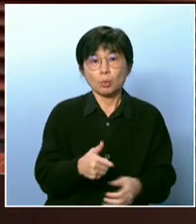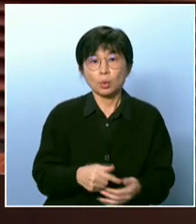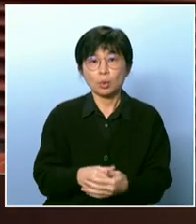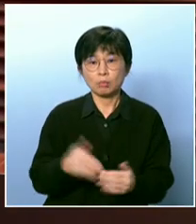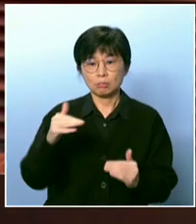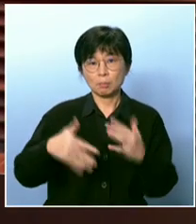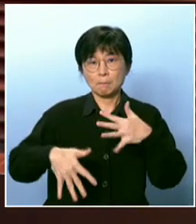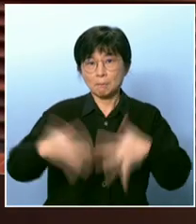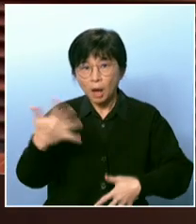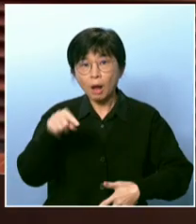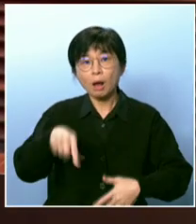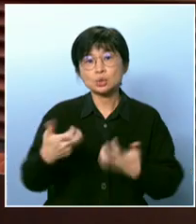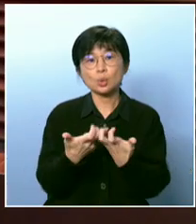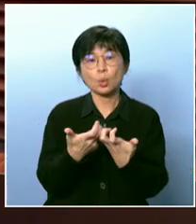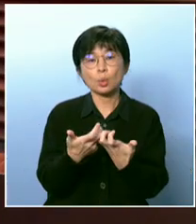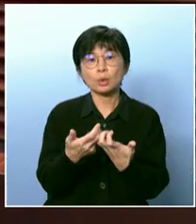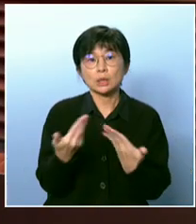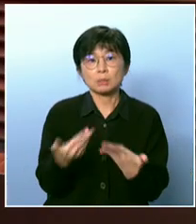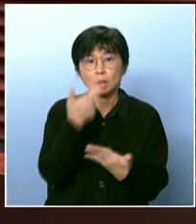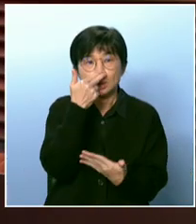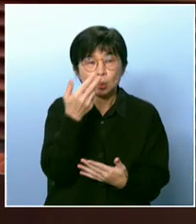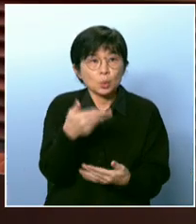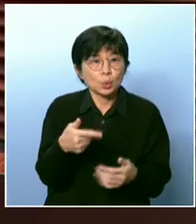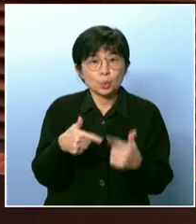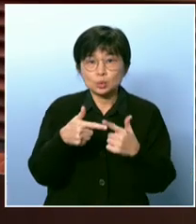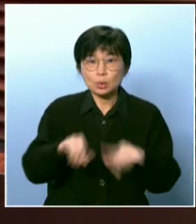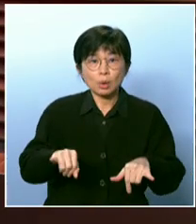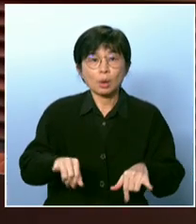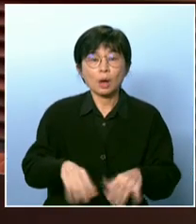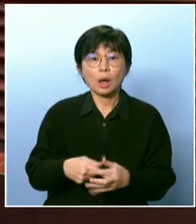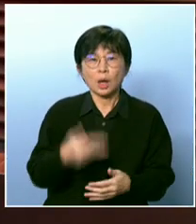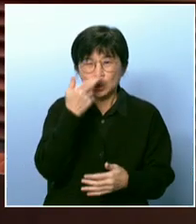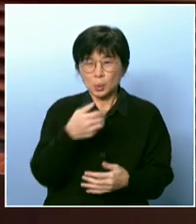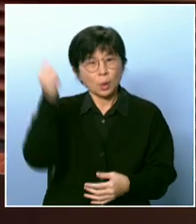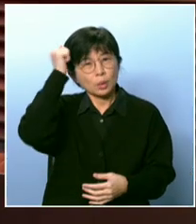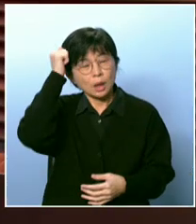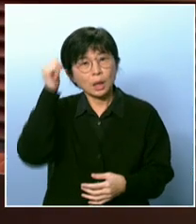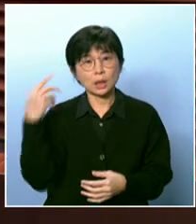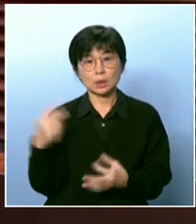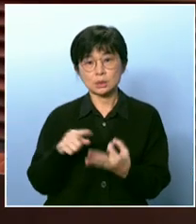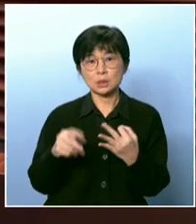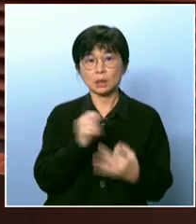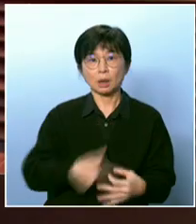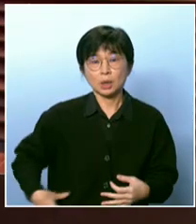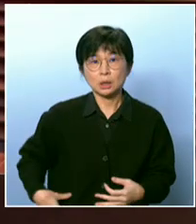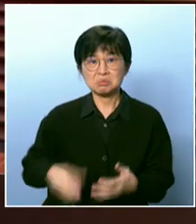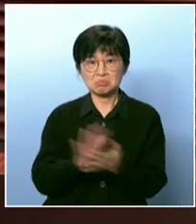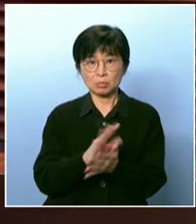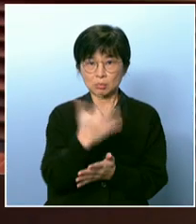out works of welfare premises. I also want to ask, when there is a